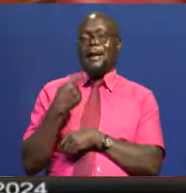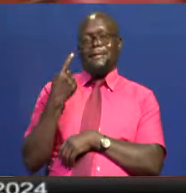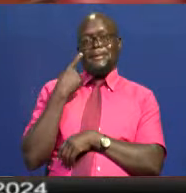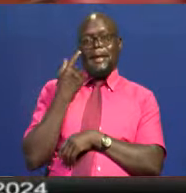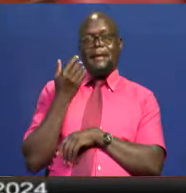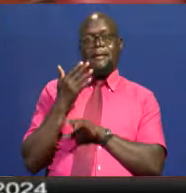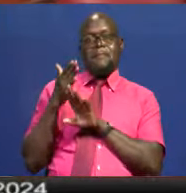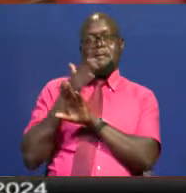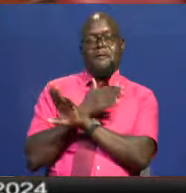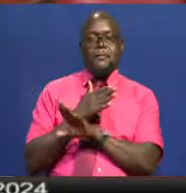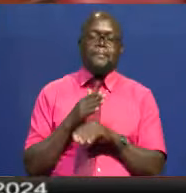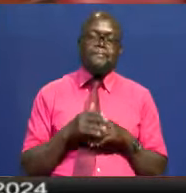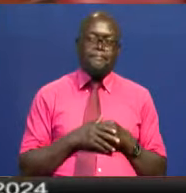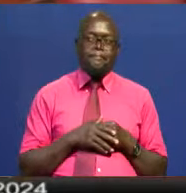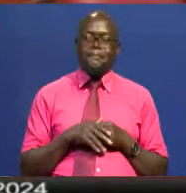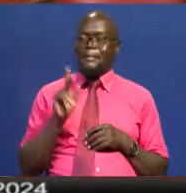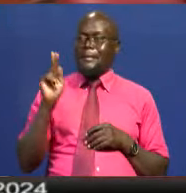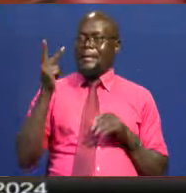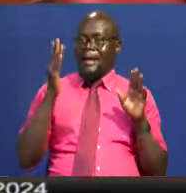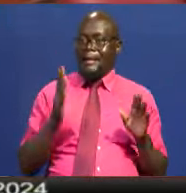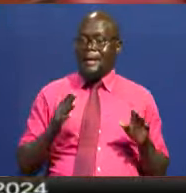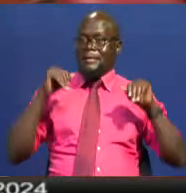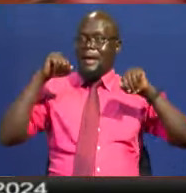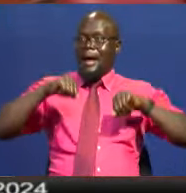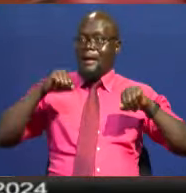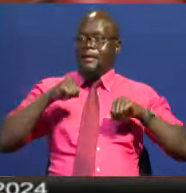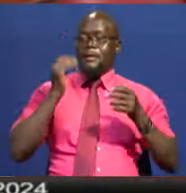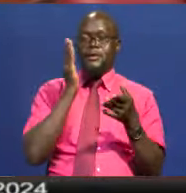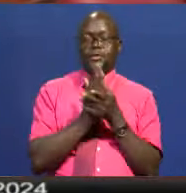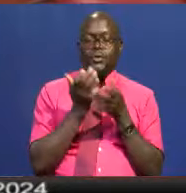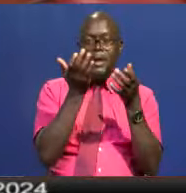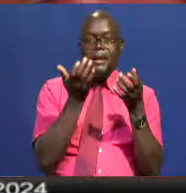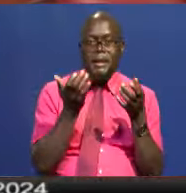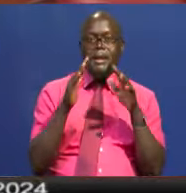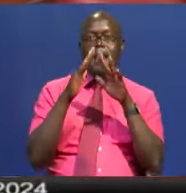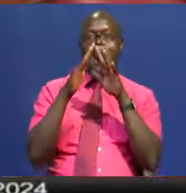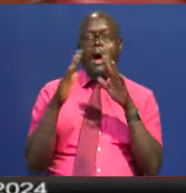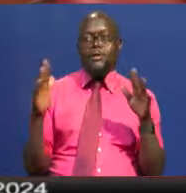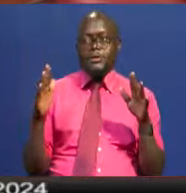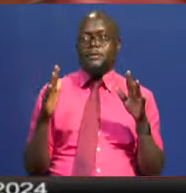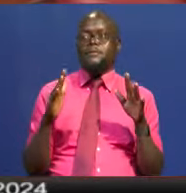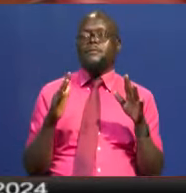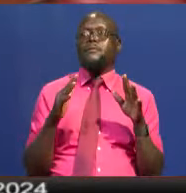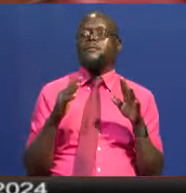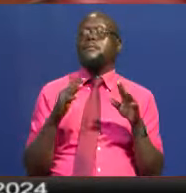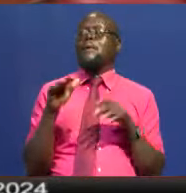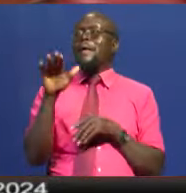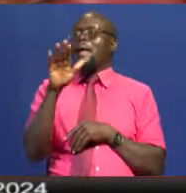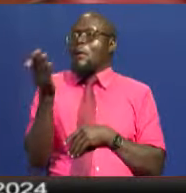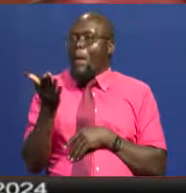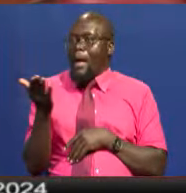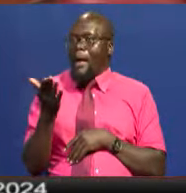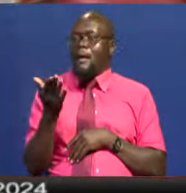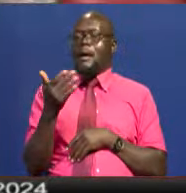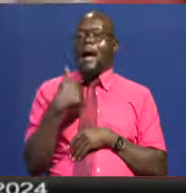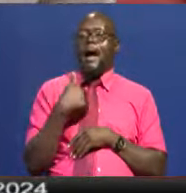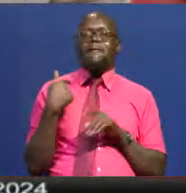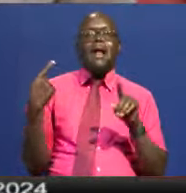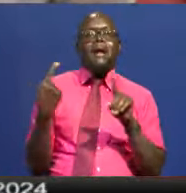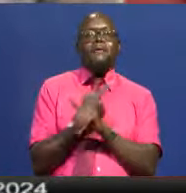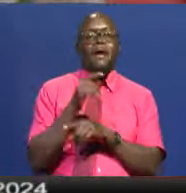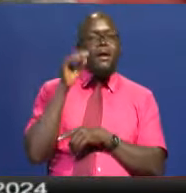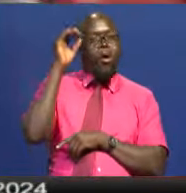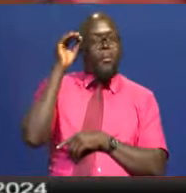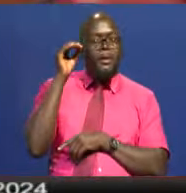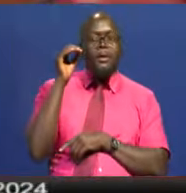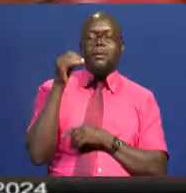seen. Kenyans agree that there's a need for housing. The place where there's divergence